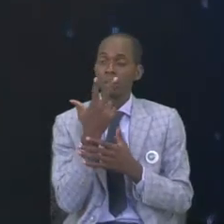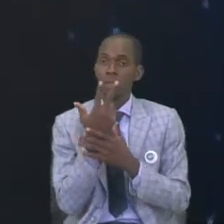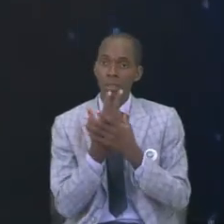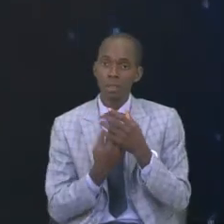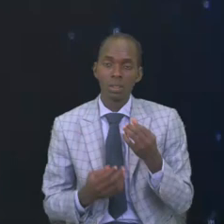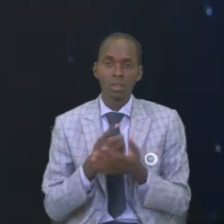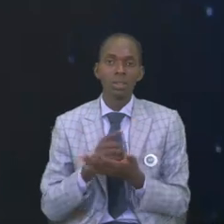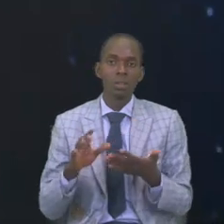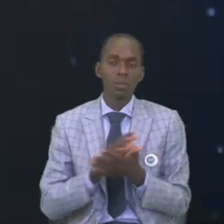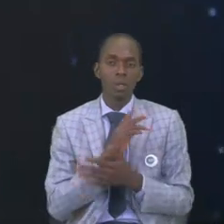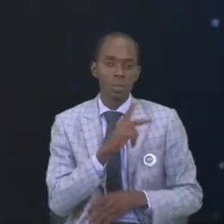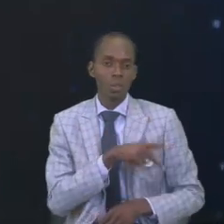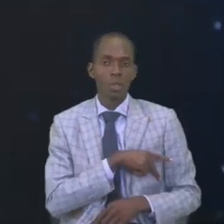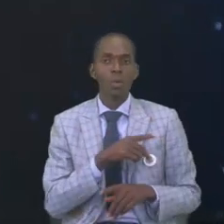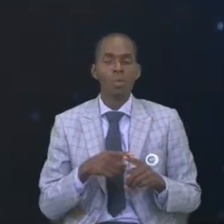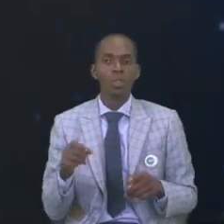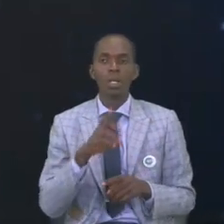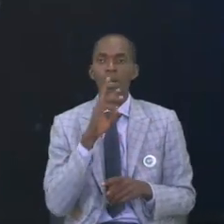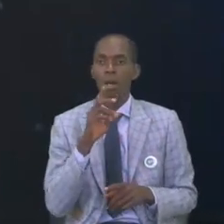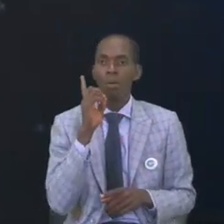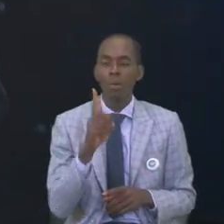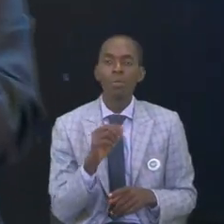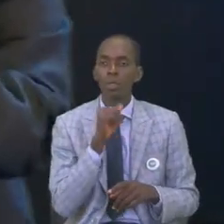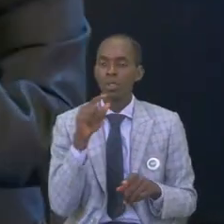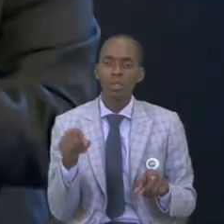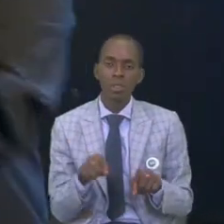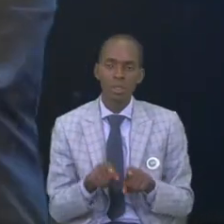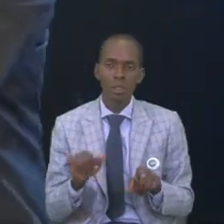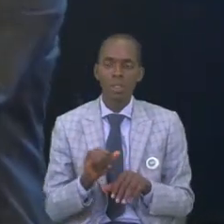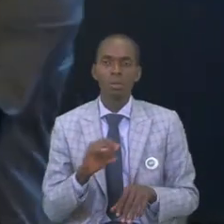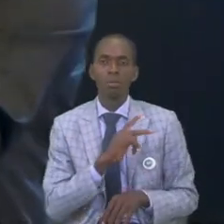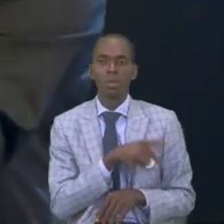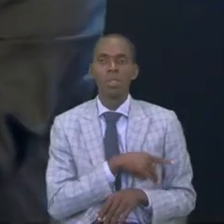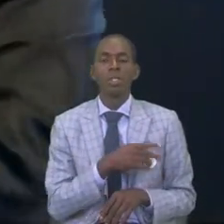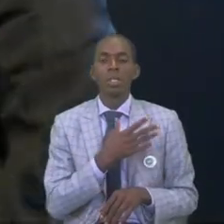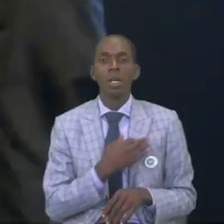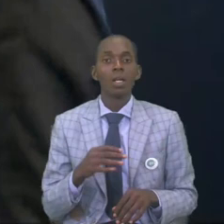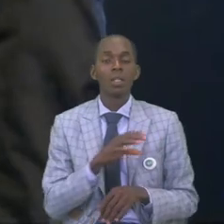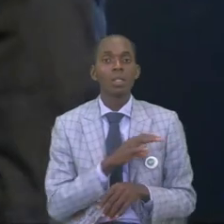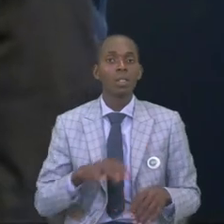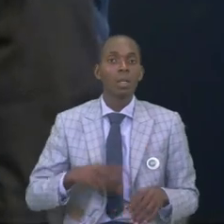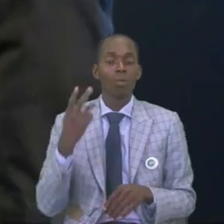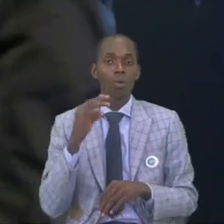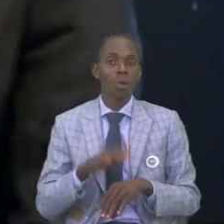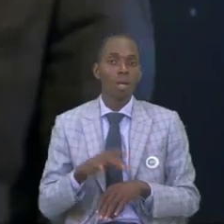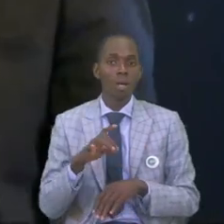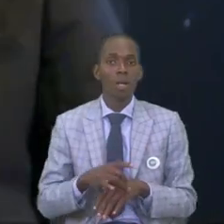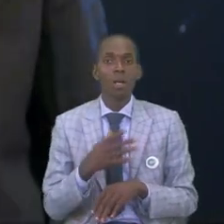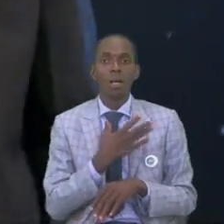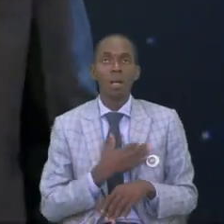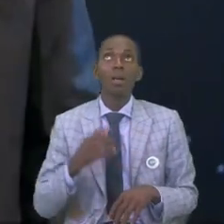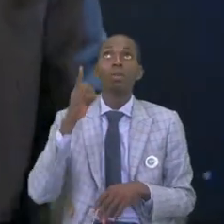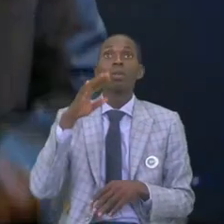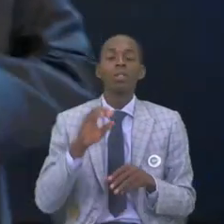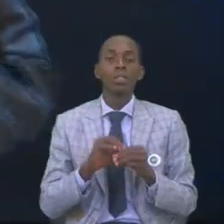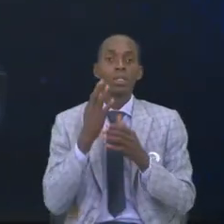are one, but not the same personality. And then Christ was on earth and God in heaven,